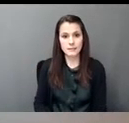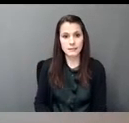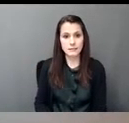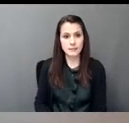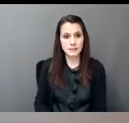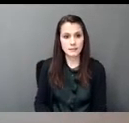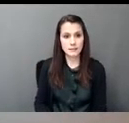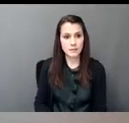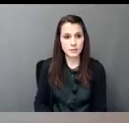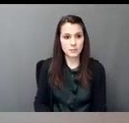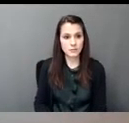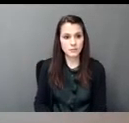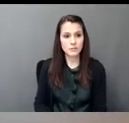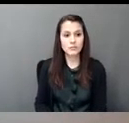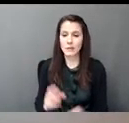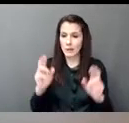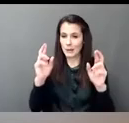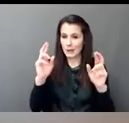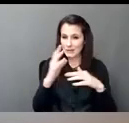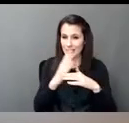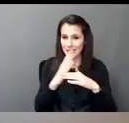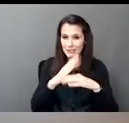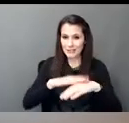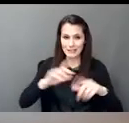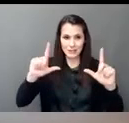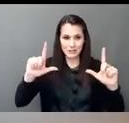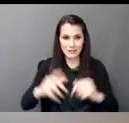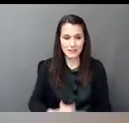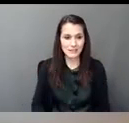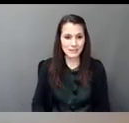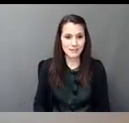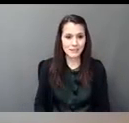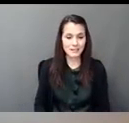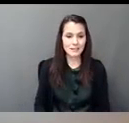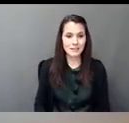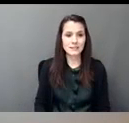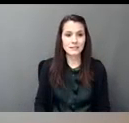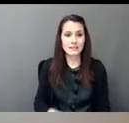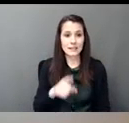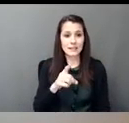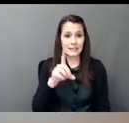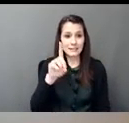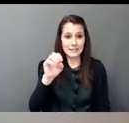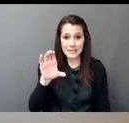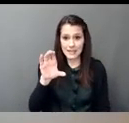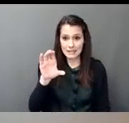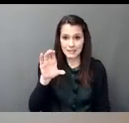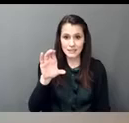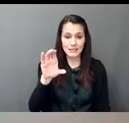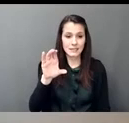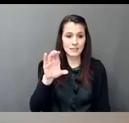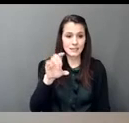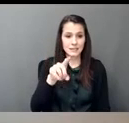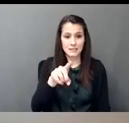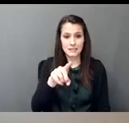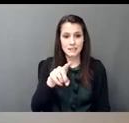and hopefully it's sharing on my screen. In this Word document, a couple